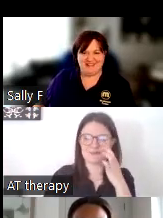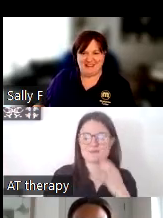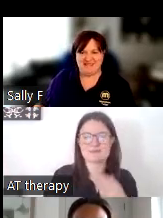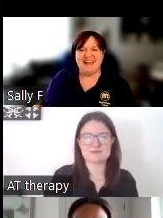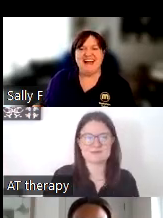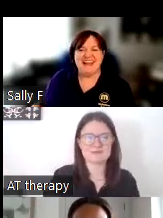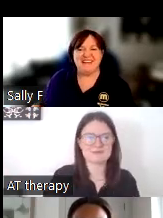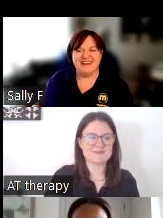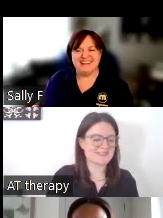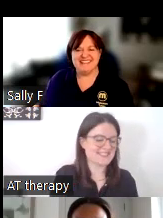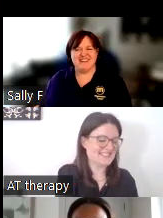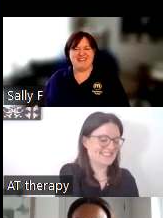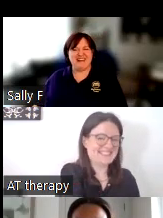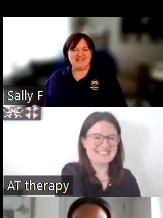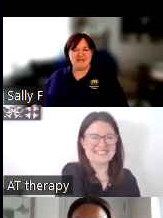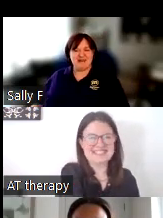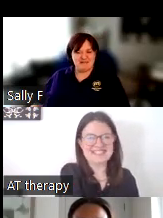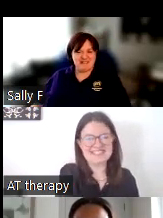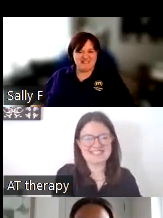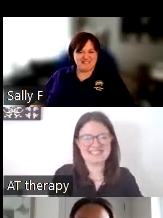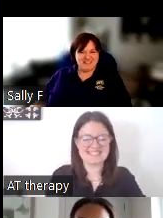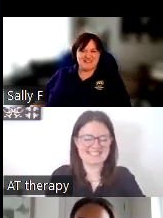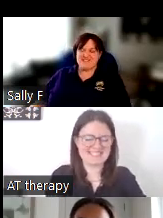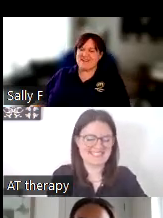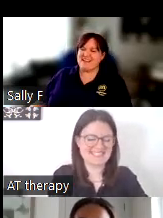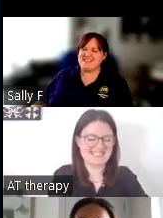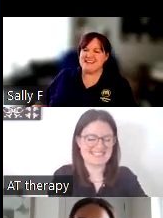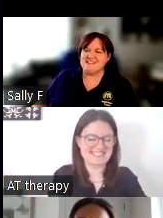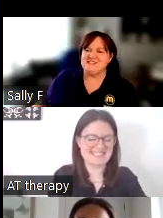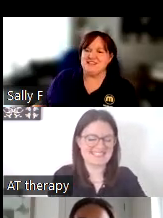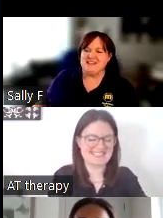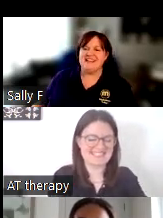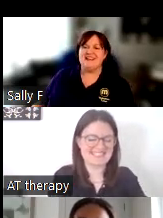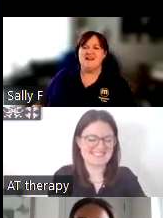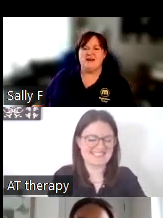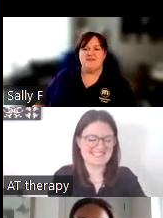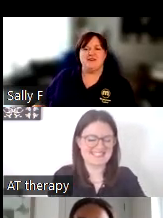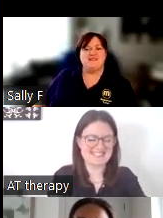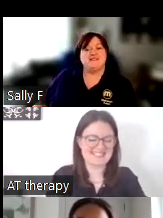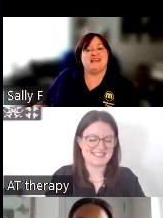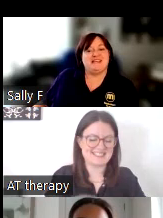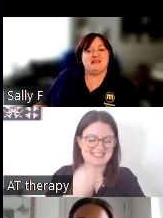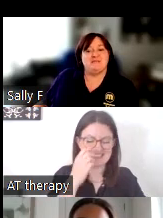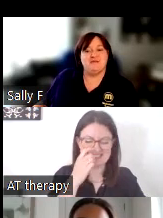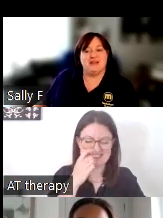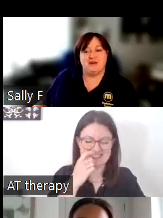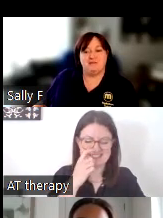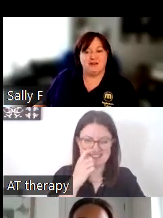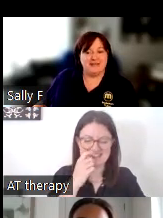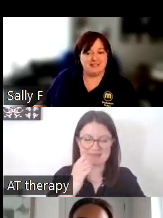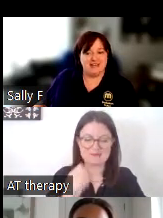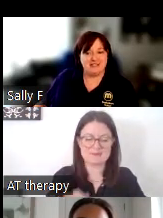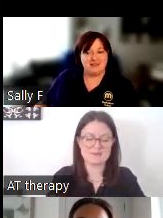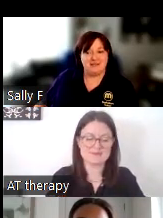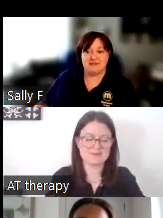That would help. Hi, everyone. So we've heard about babies, toddlers, and throughout the education journey. My focus is moving on